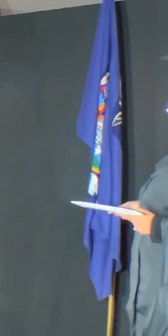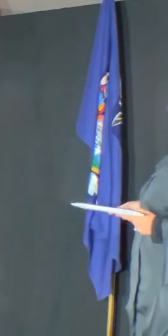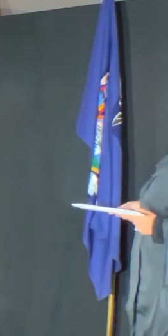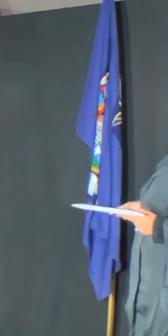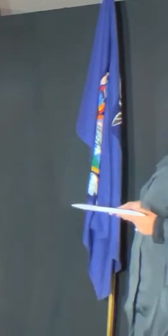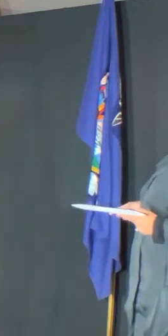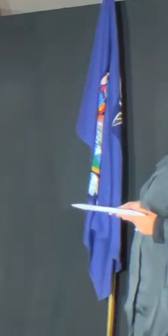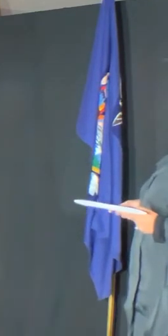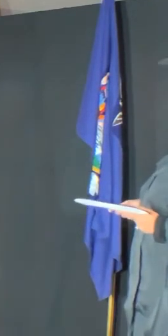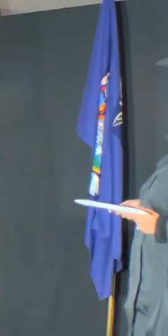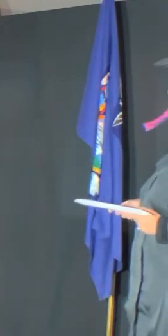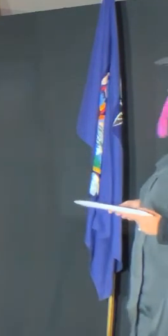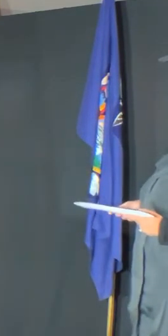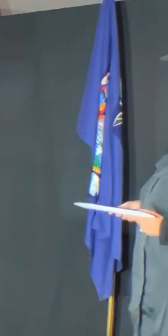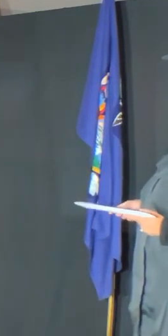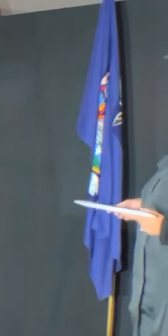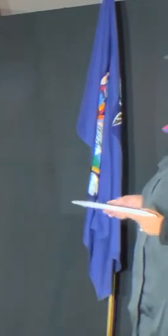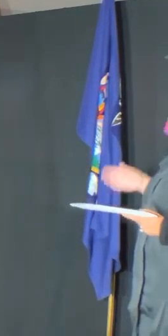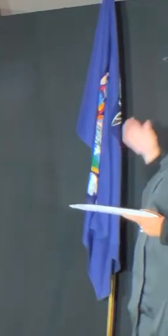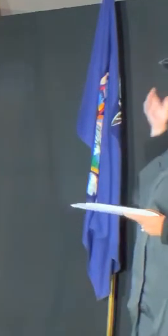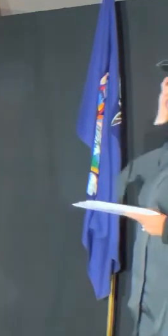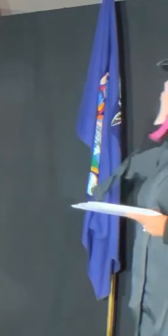Jacob Robert Donahue.